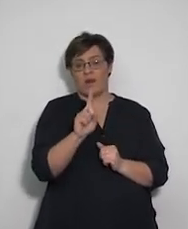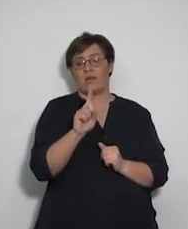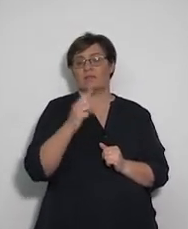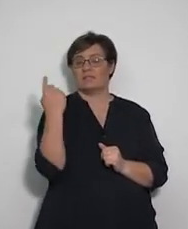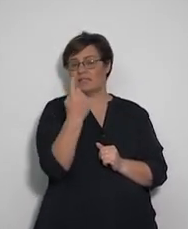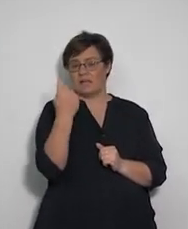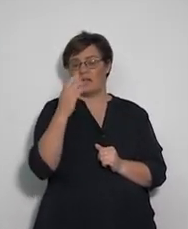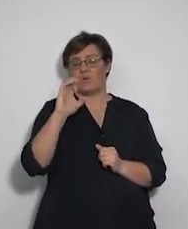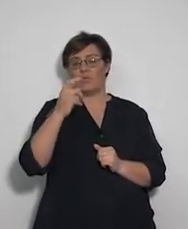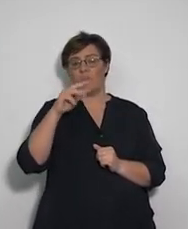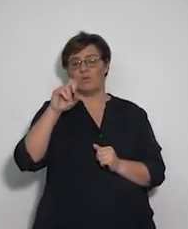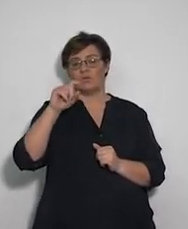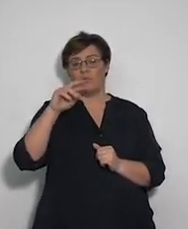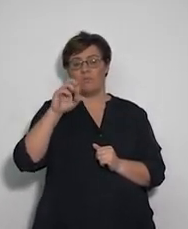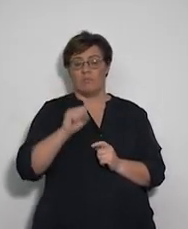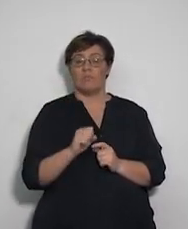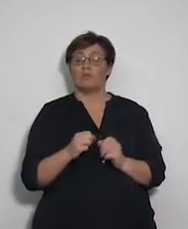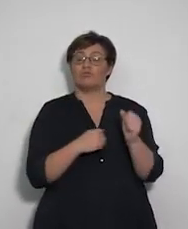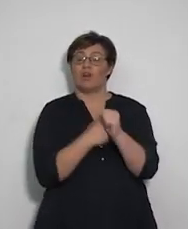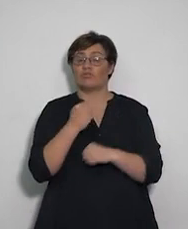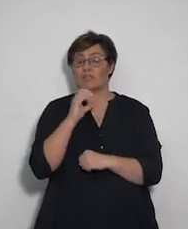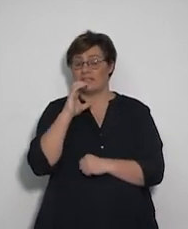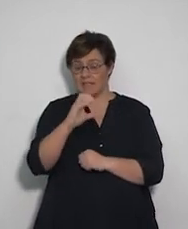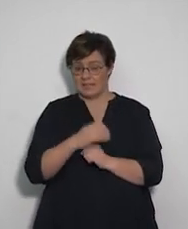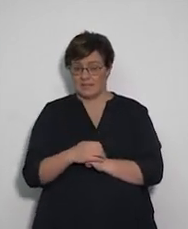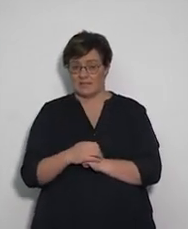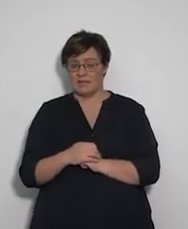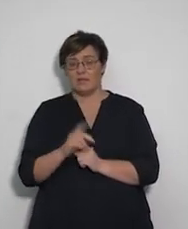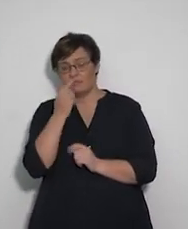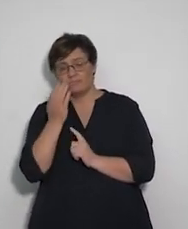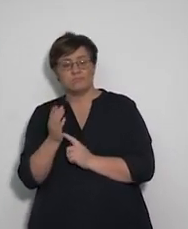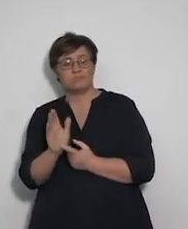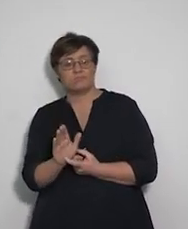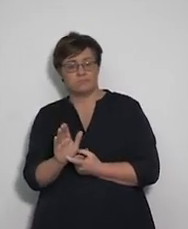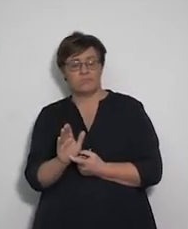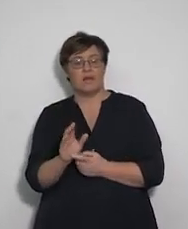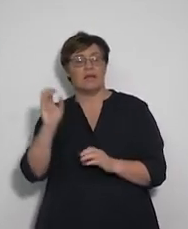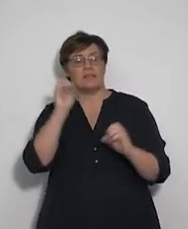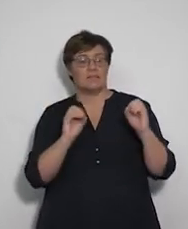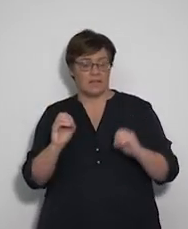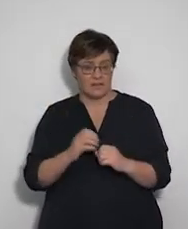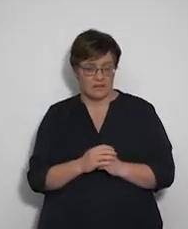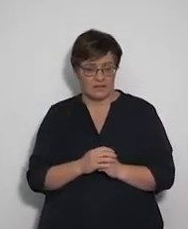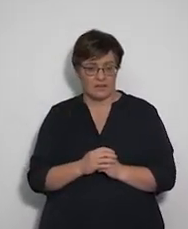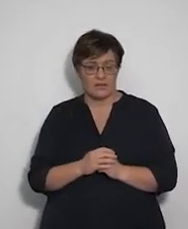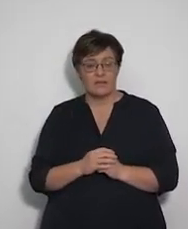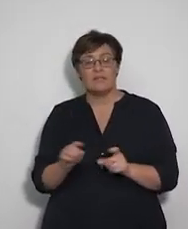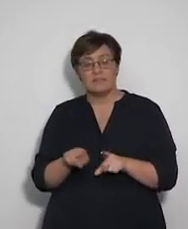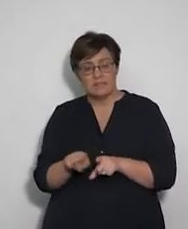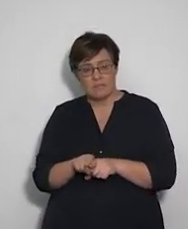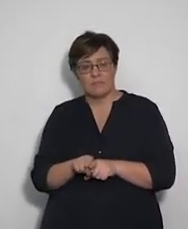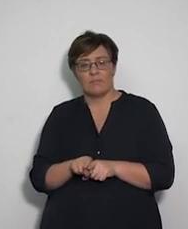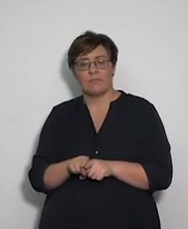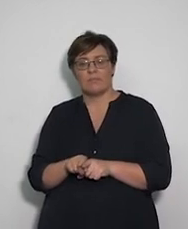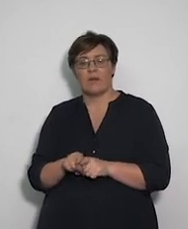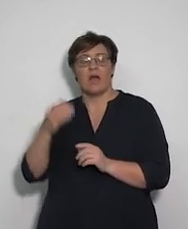single chromosome. And finally, structure C. If you look at structure C, it points to the cell, and it points